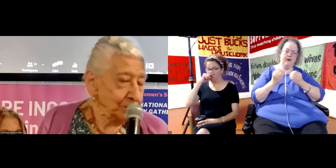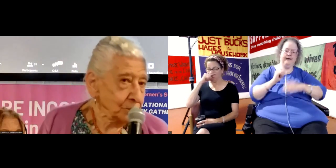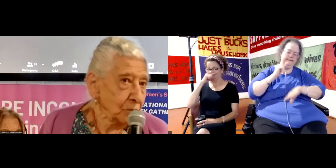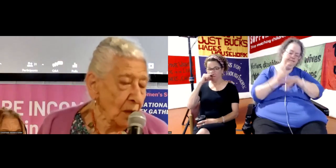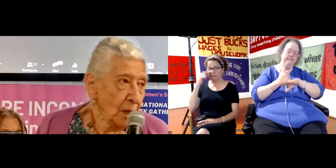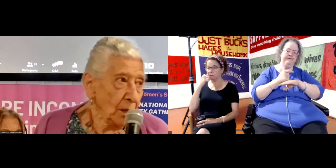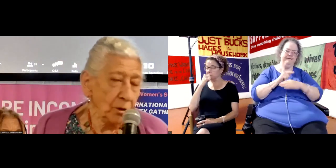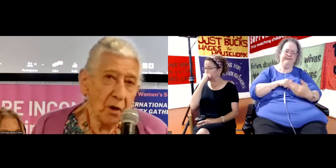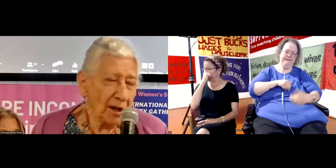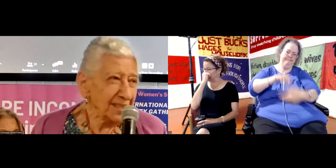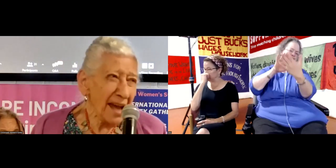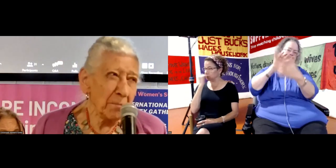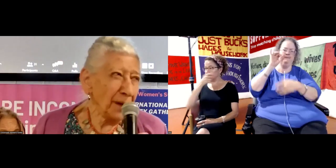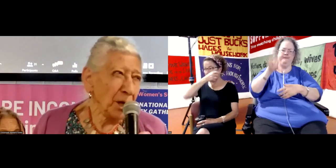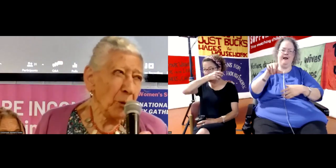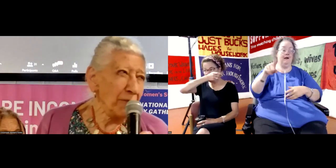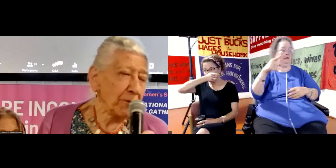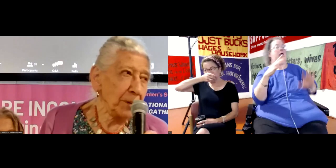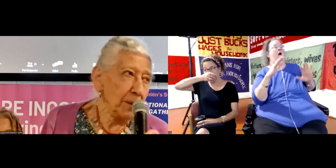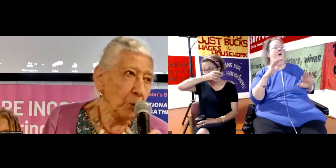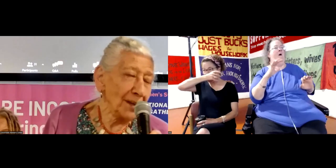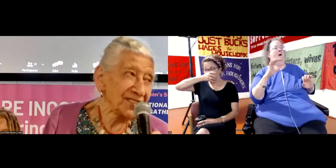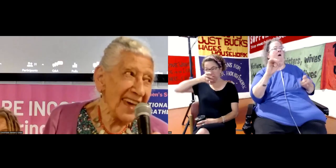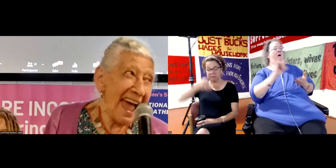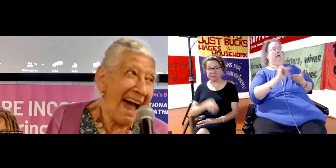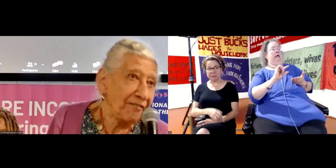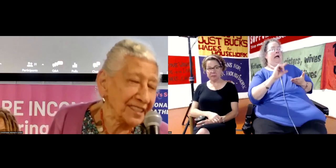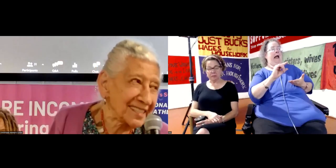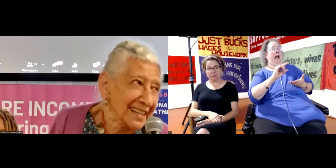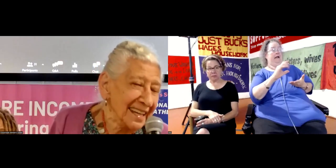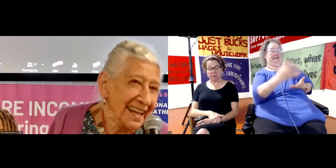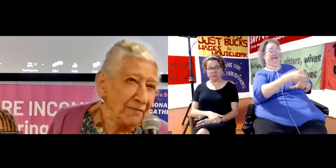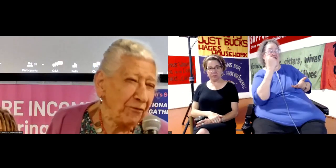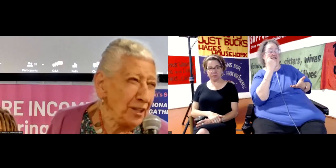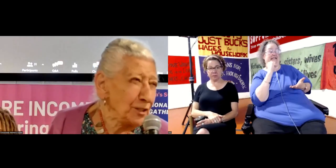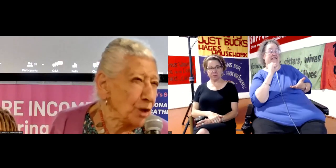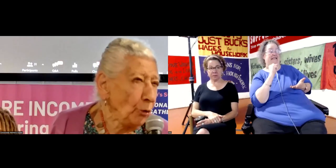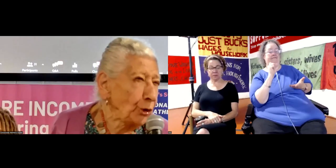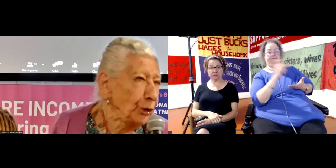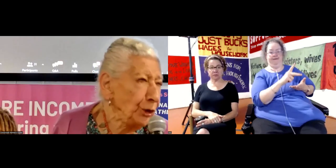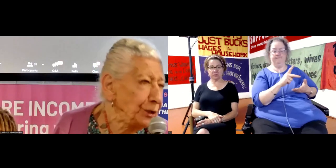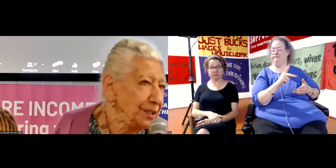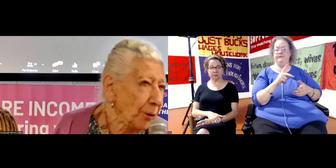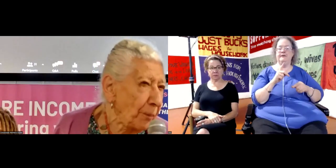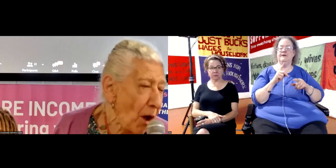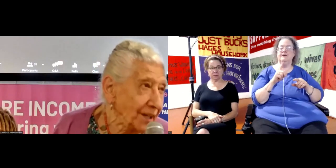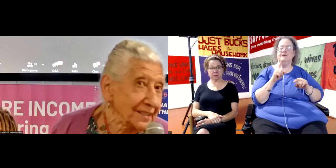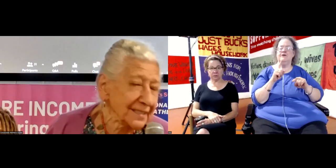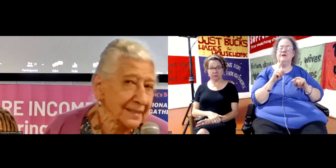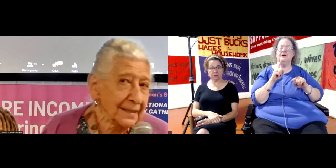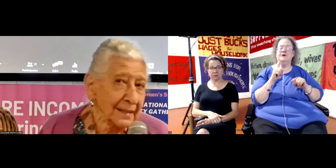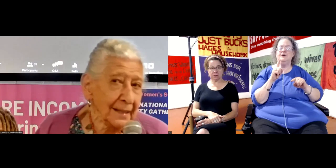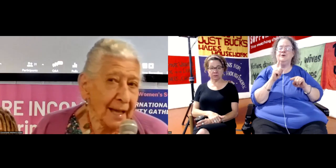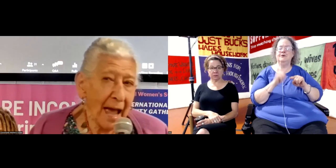down. You can't take money away from people once they have it. It feels so good in your